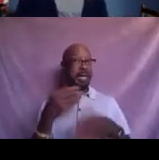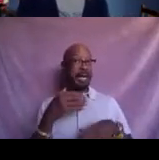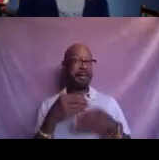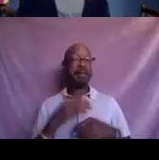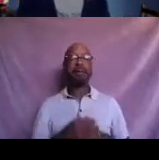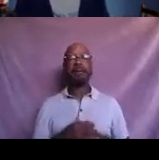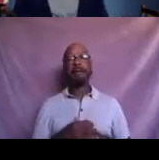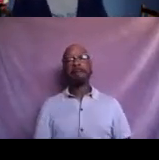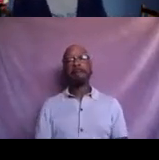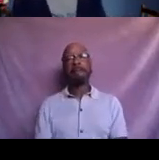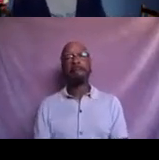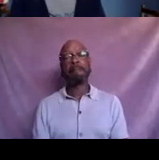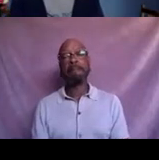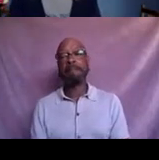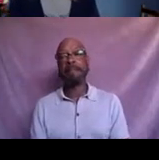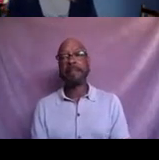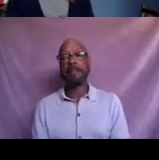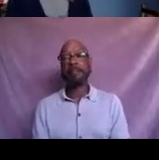it in.